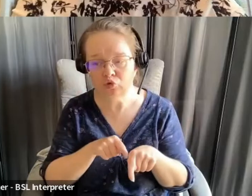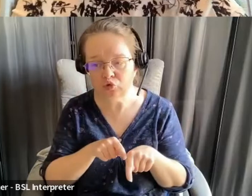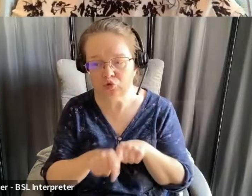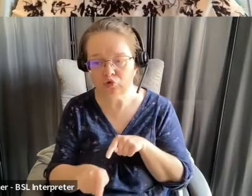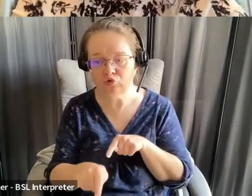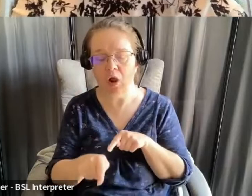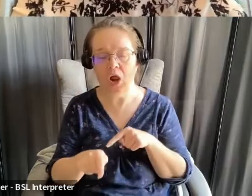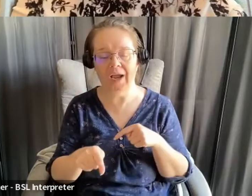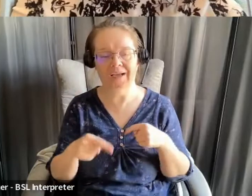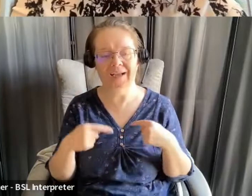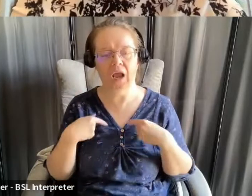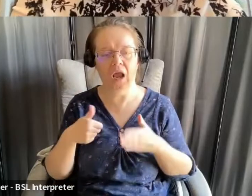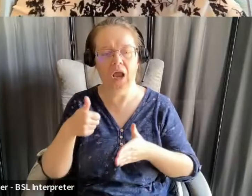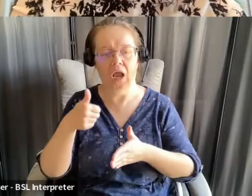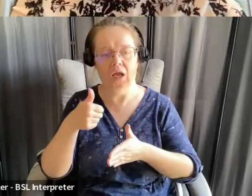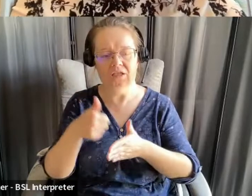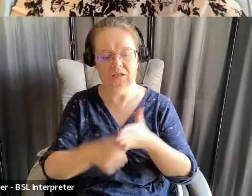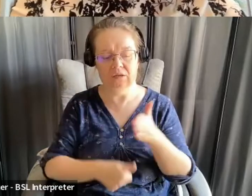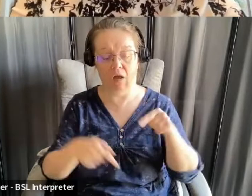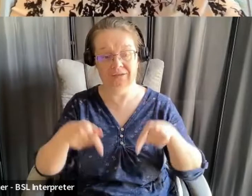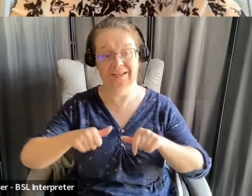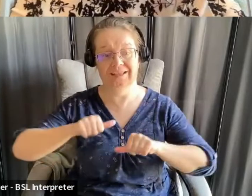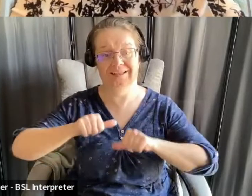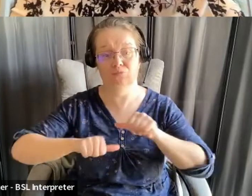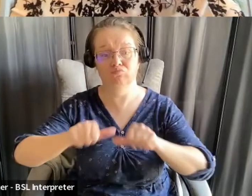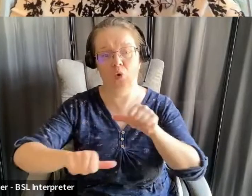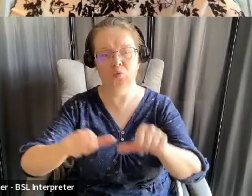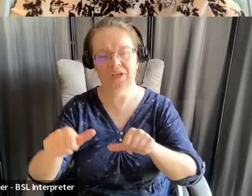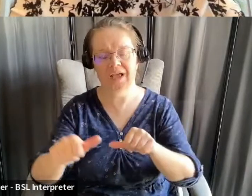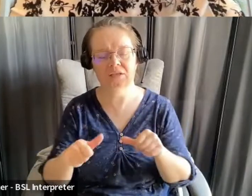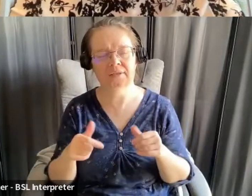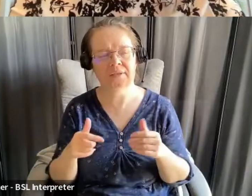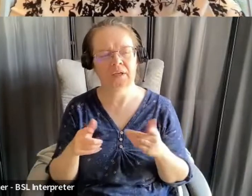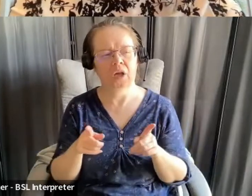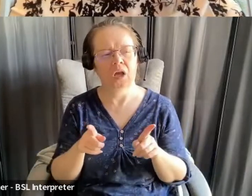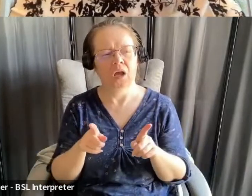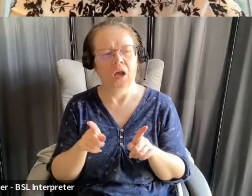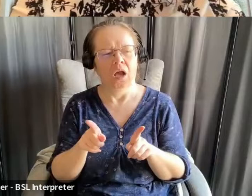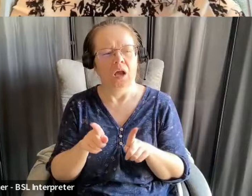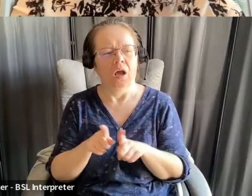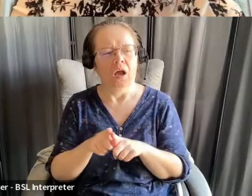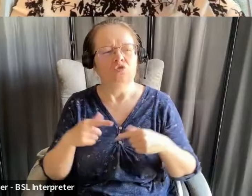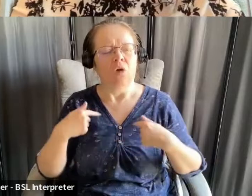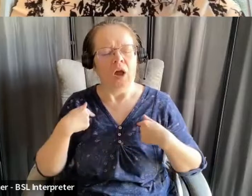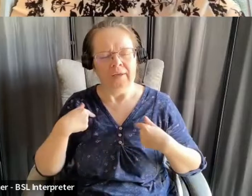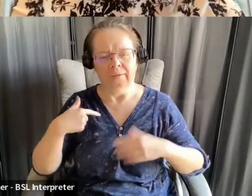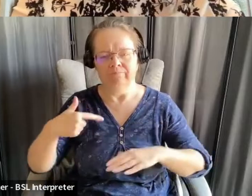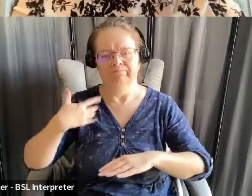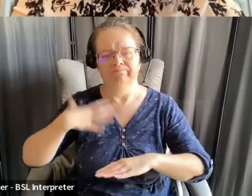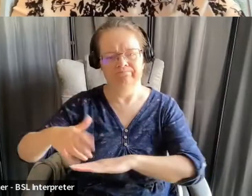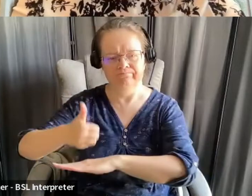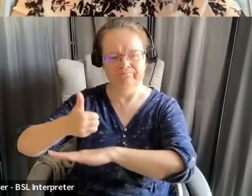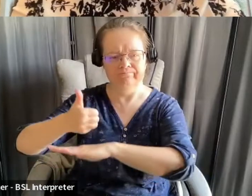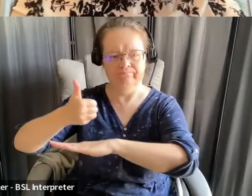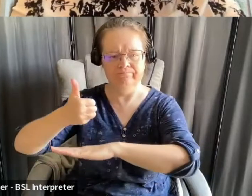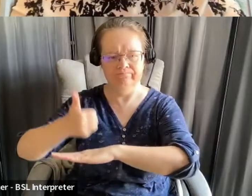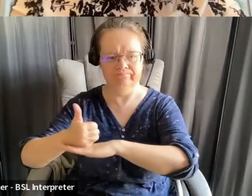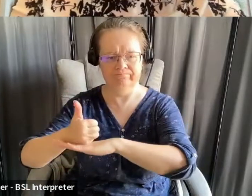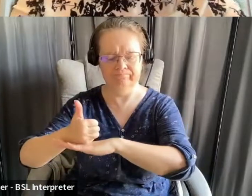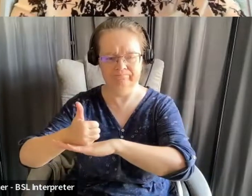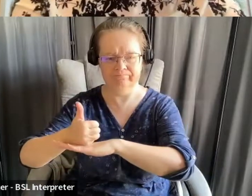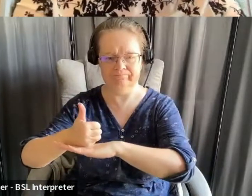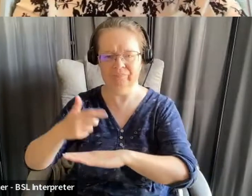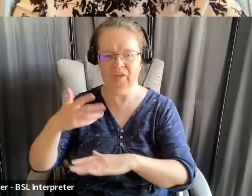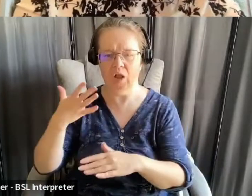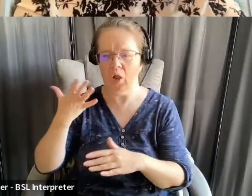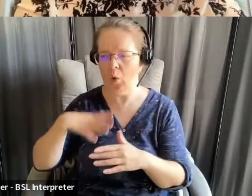at the start of this process, is to actually set myself up as a legal technologist, and